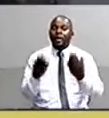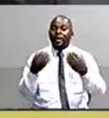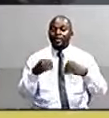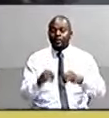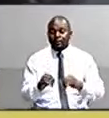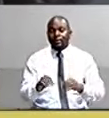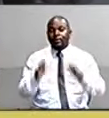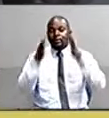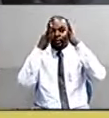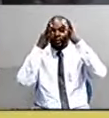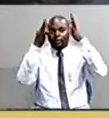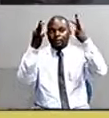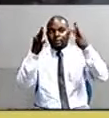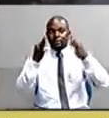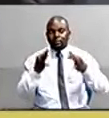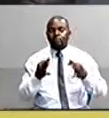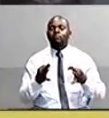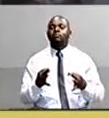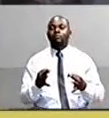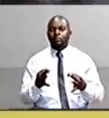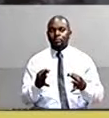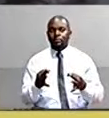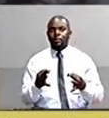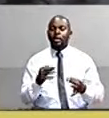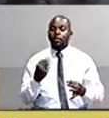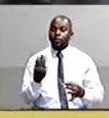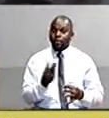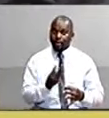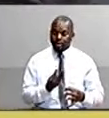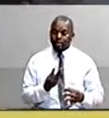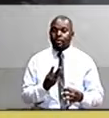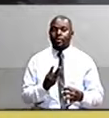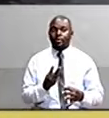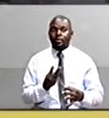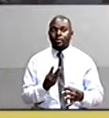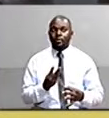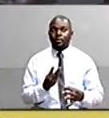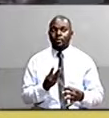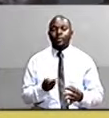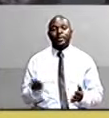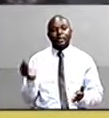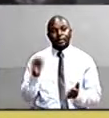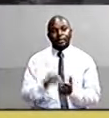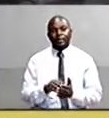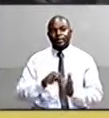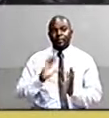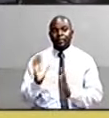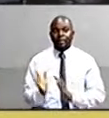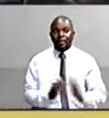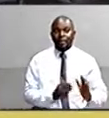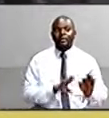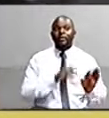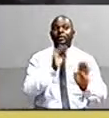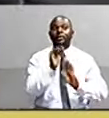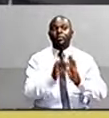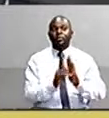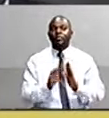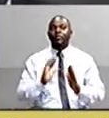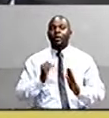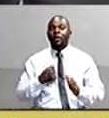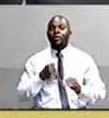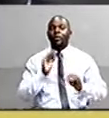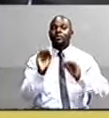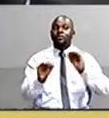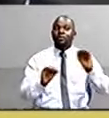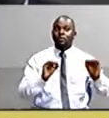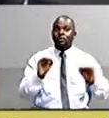We decided that we are going to reschedule the program for our consultations,